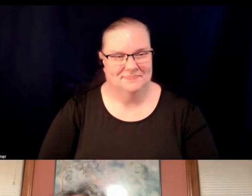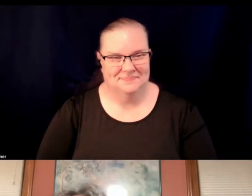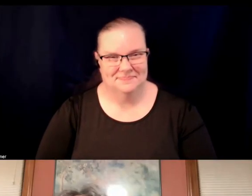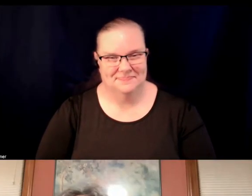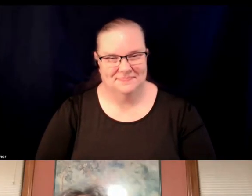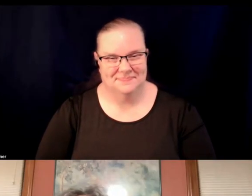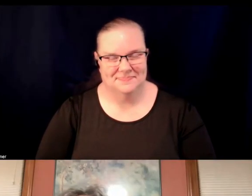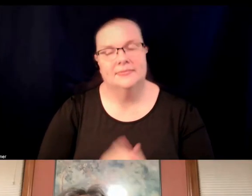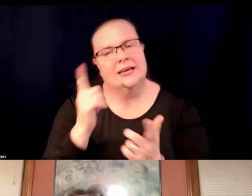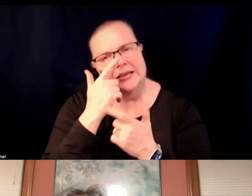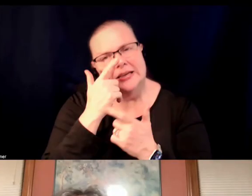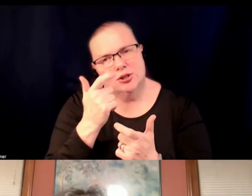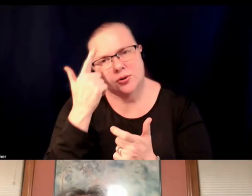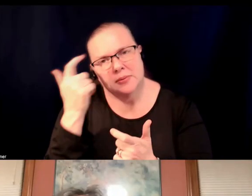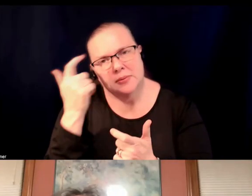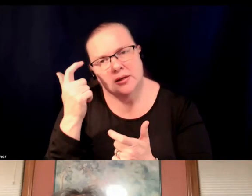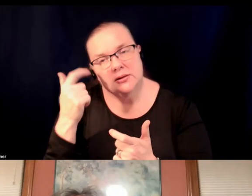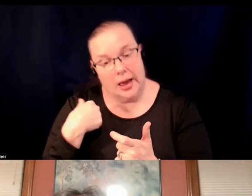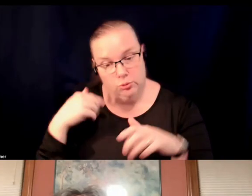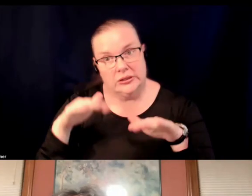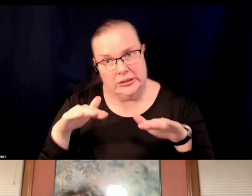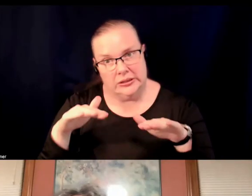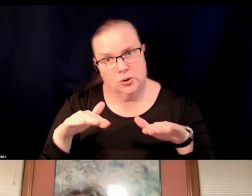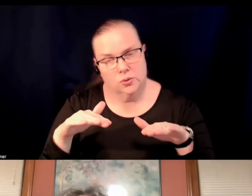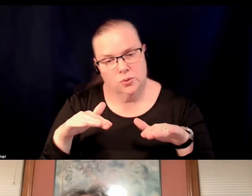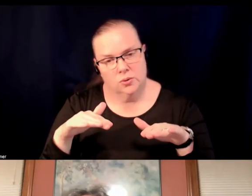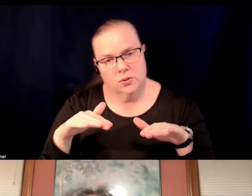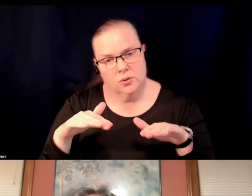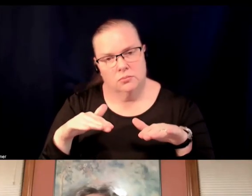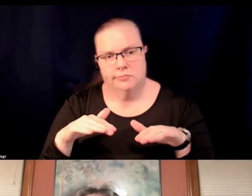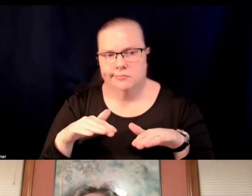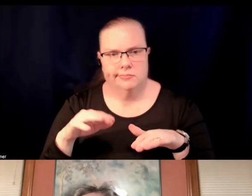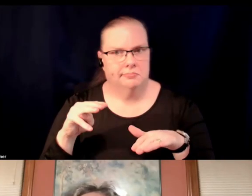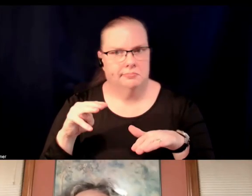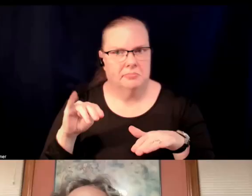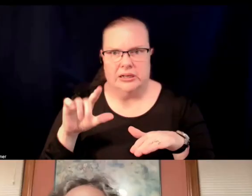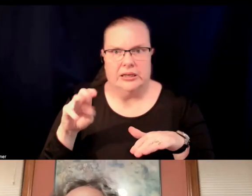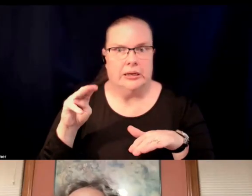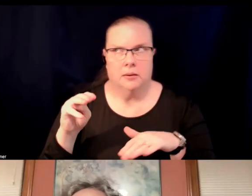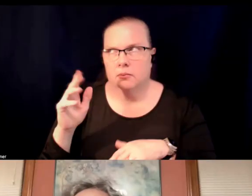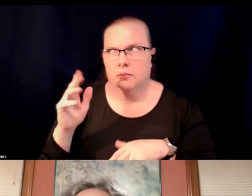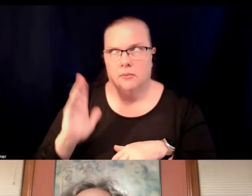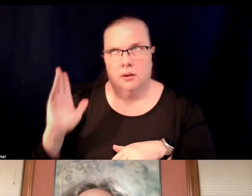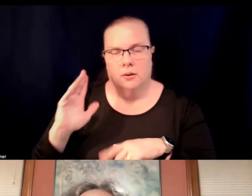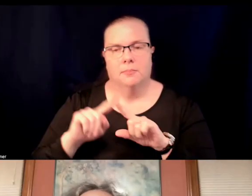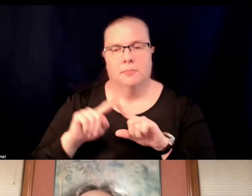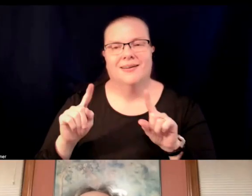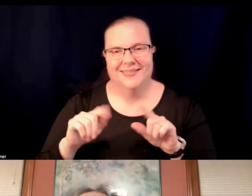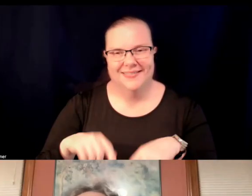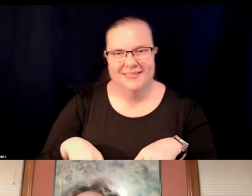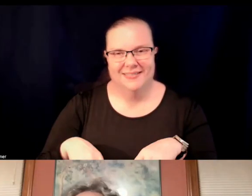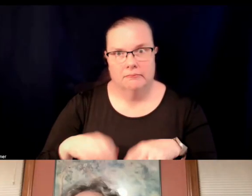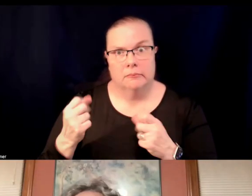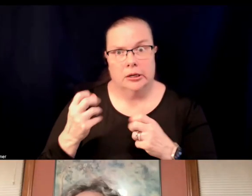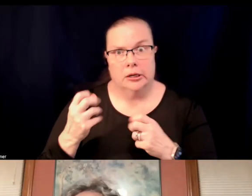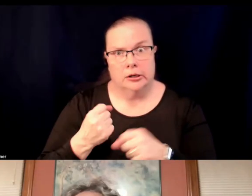It's interesting because when I was little, we're talking a millennium ago, but when I was little, they didn't we didn't